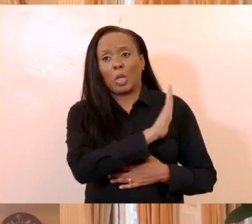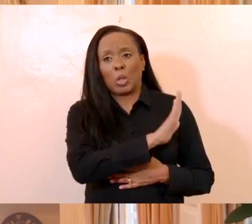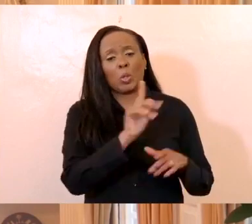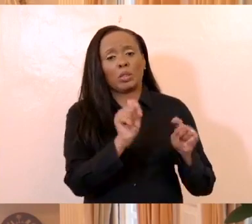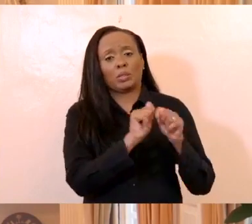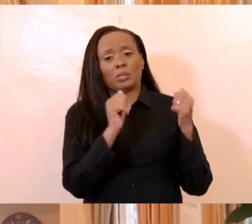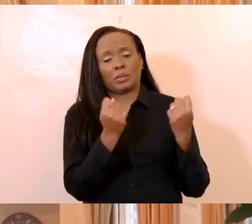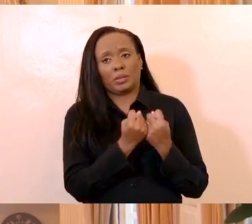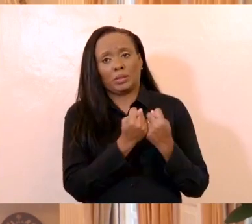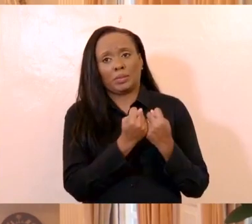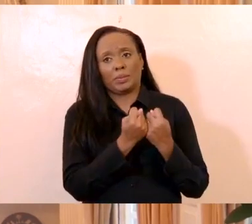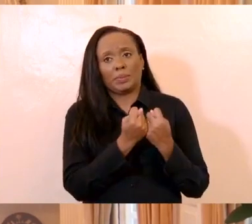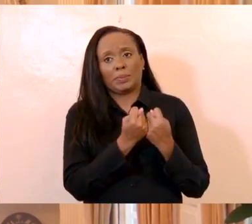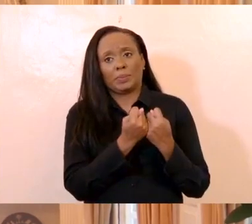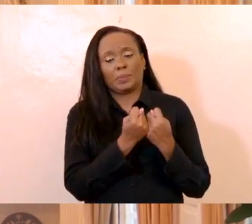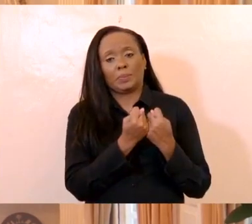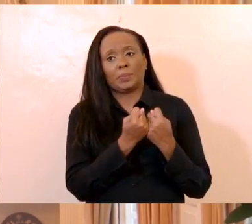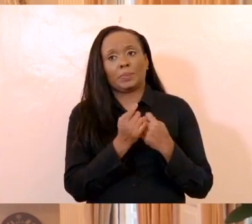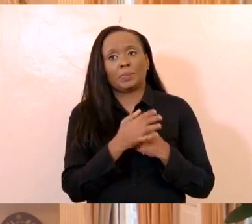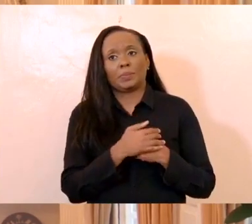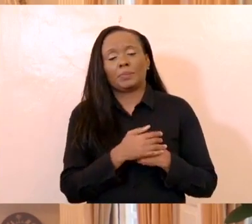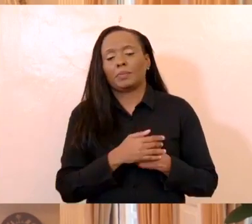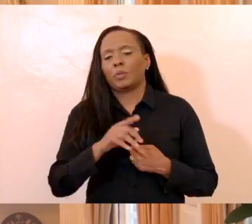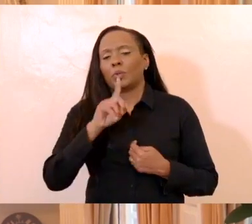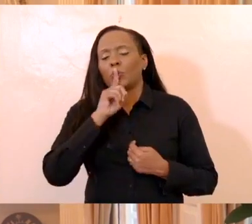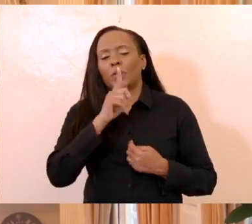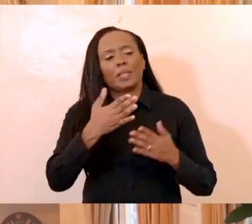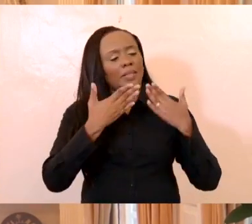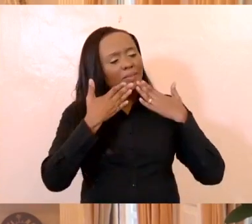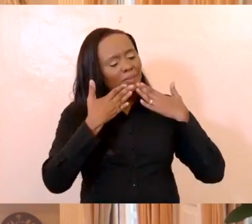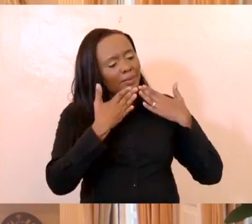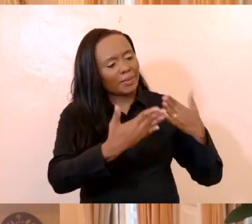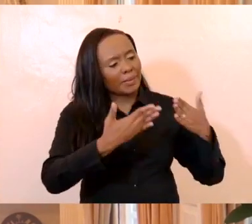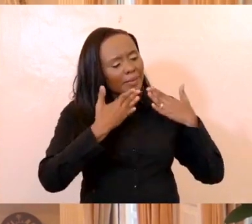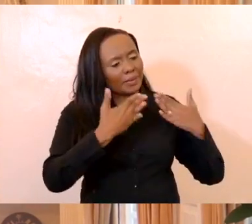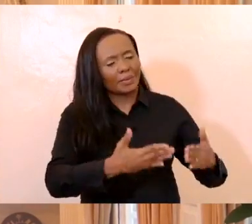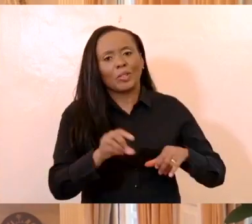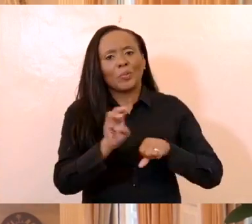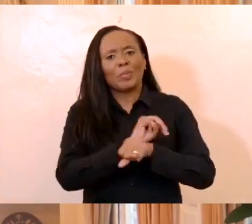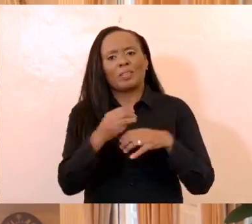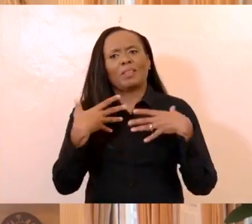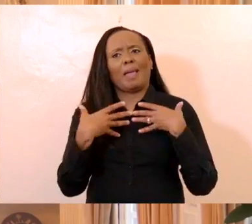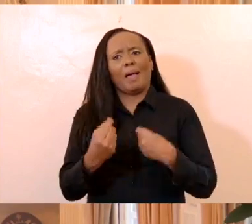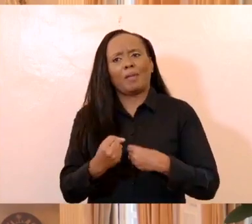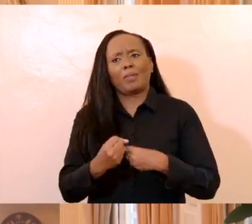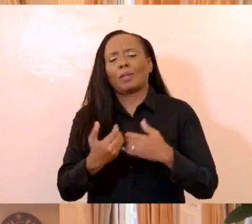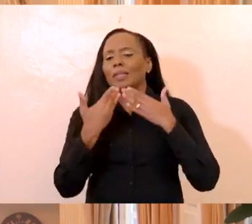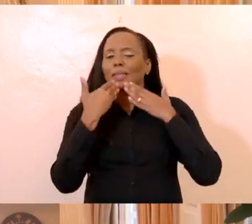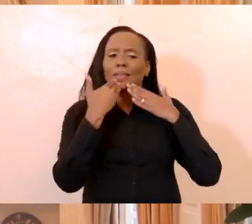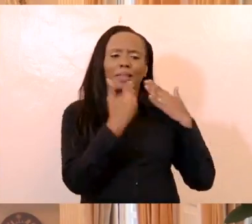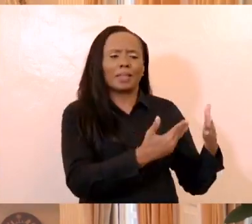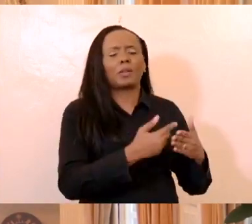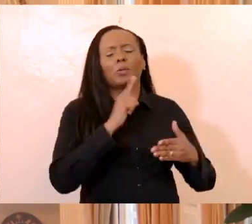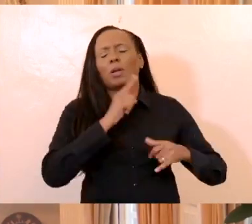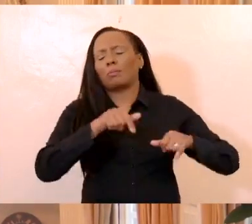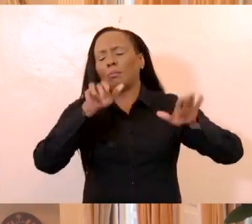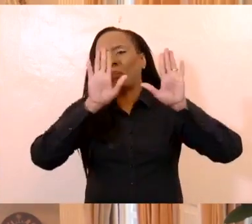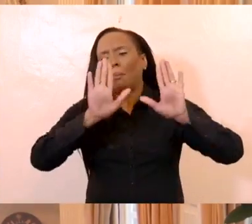from the Ministry of Health and Wellness our gratitude for the outstanding effort that has